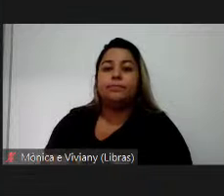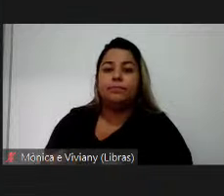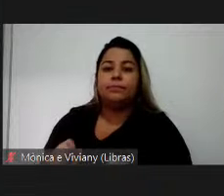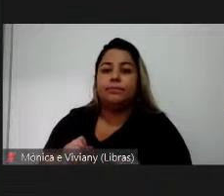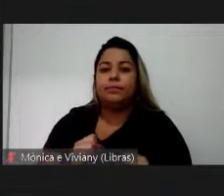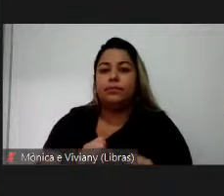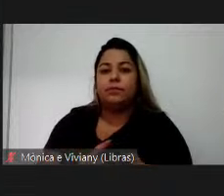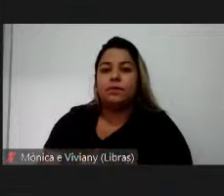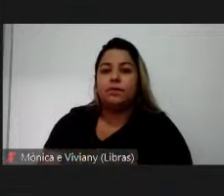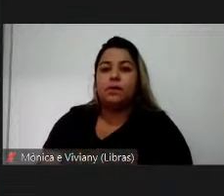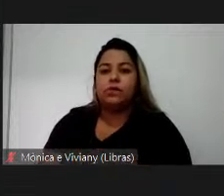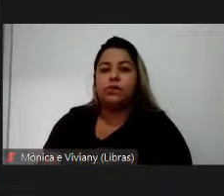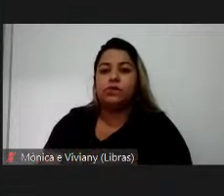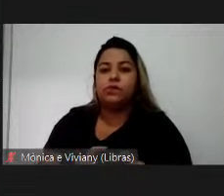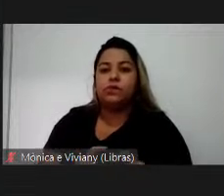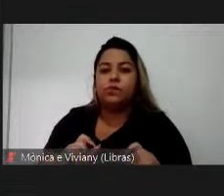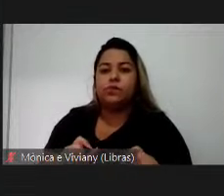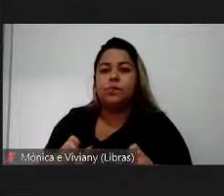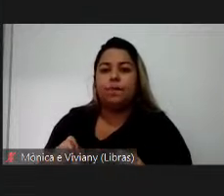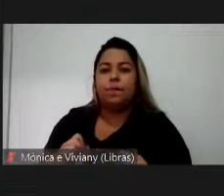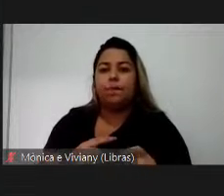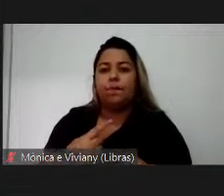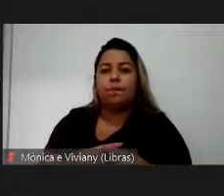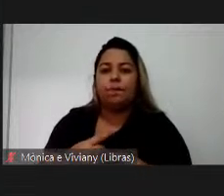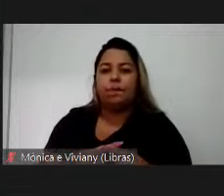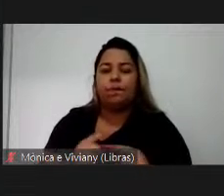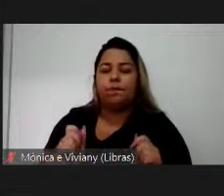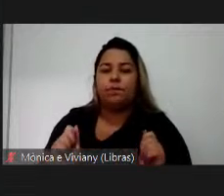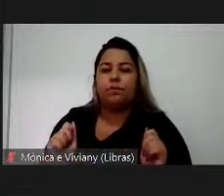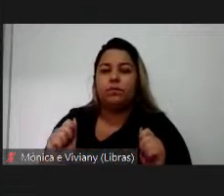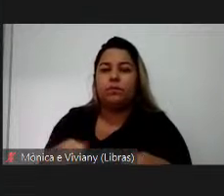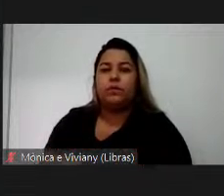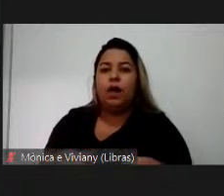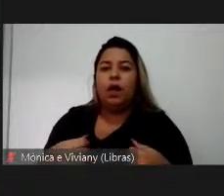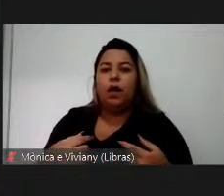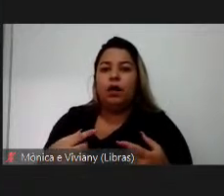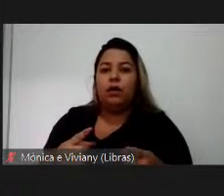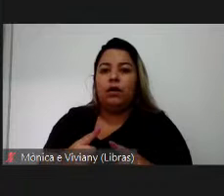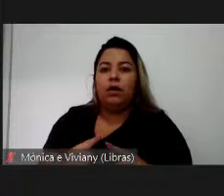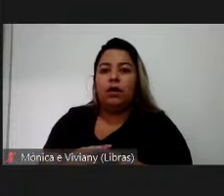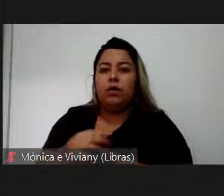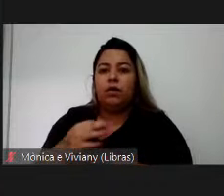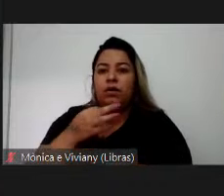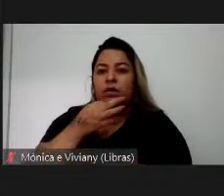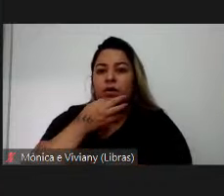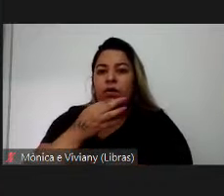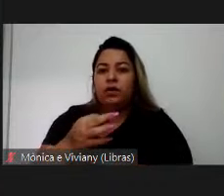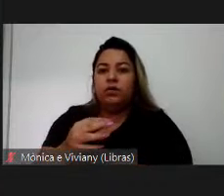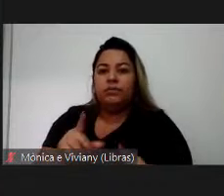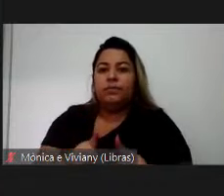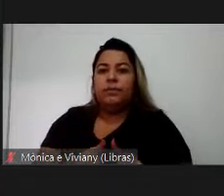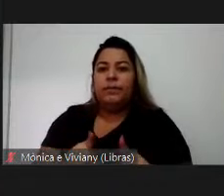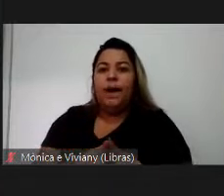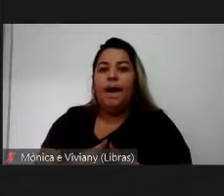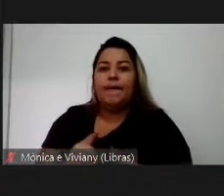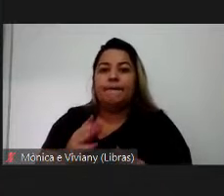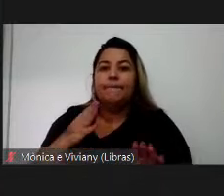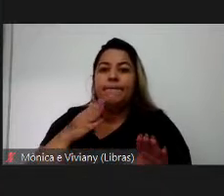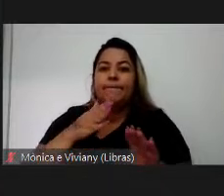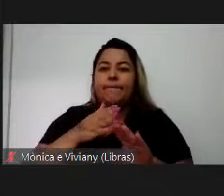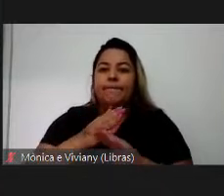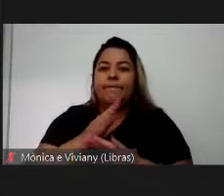I think that one of the questions is why we need these recommendations. We